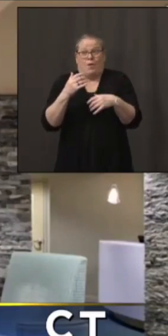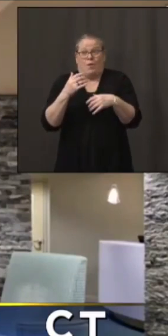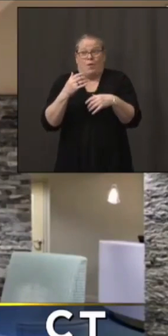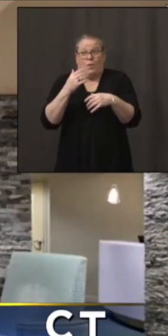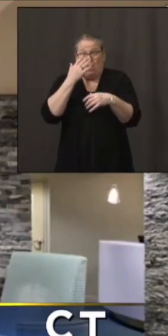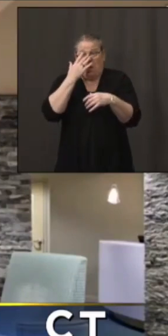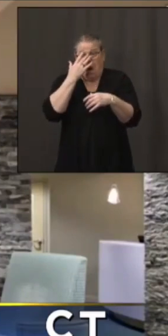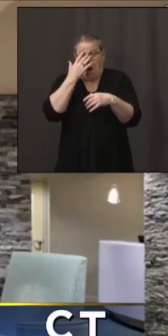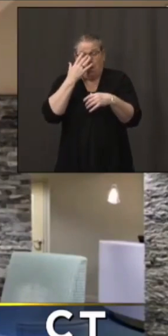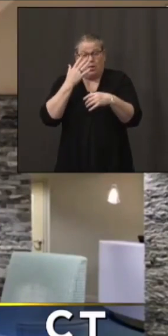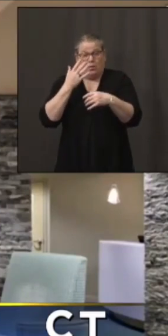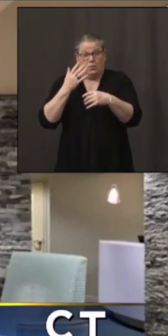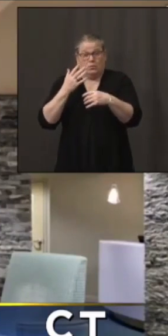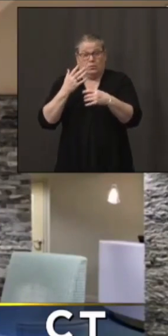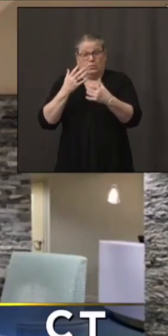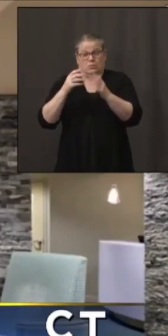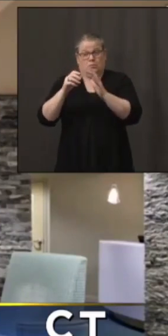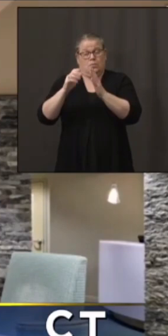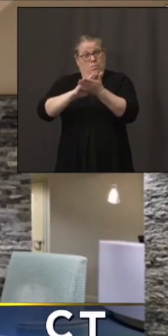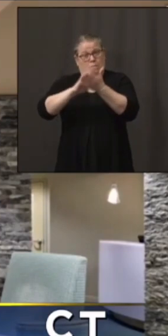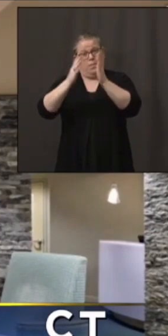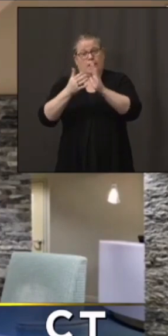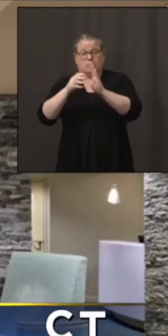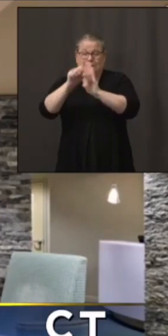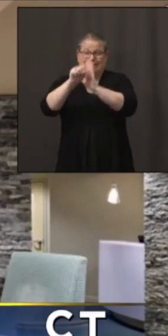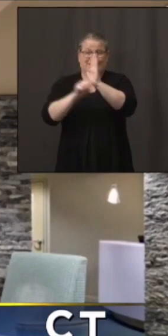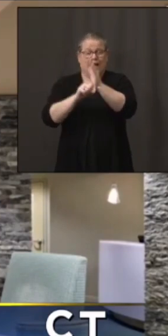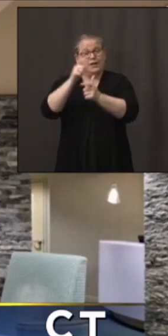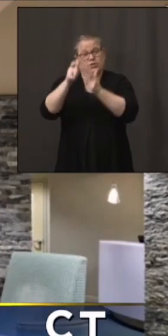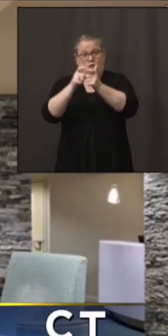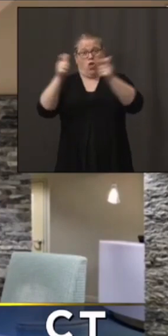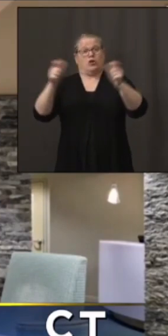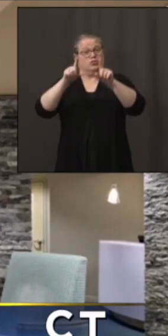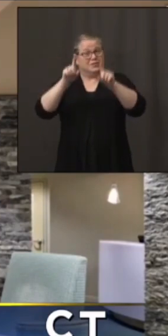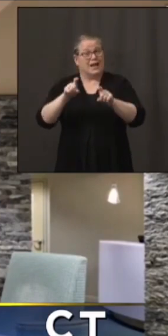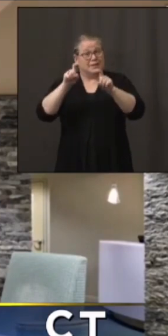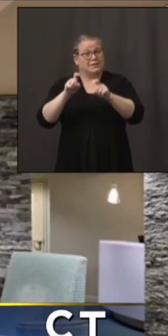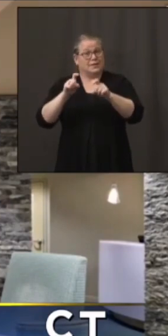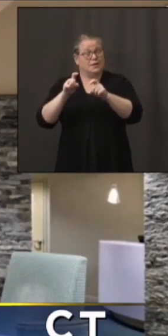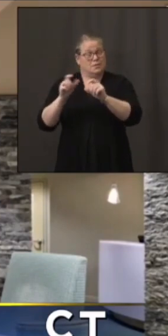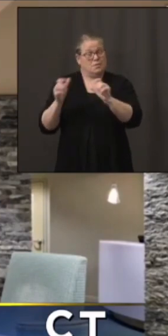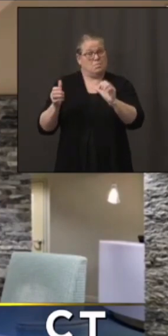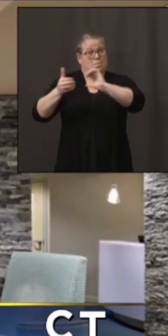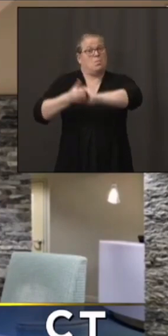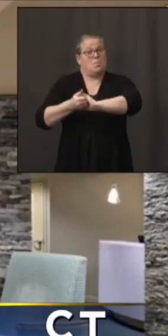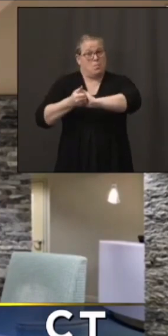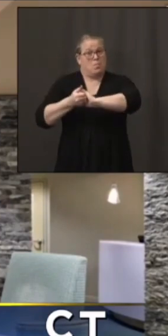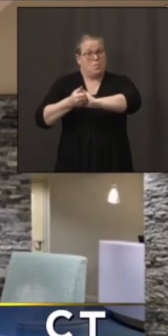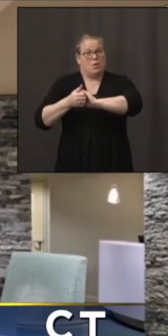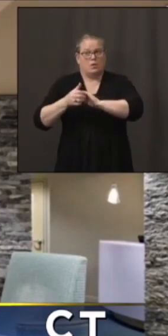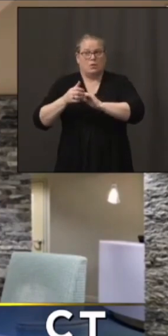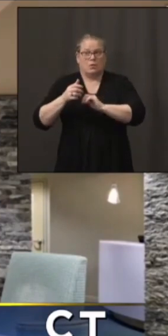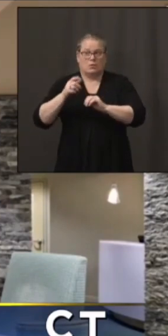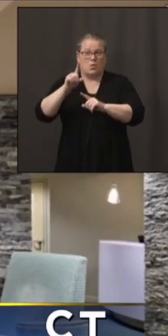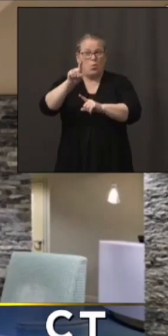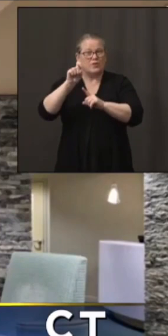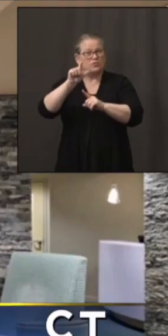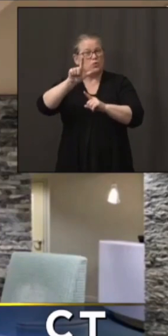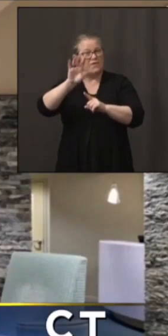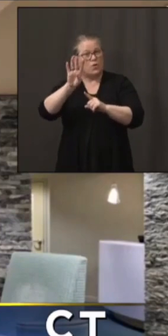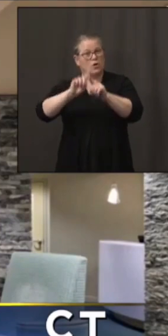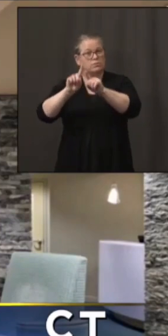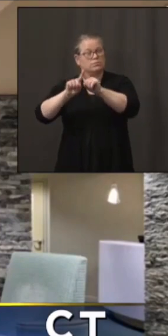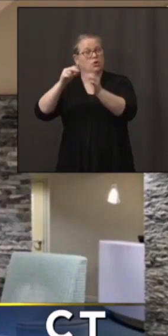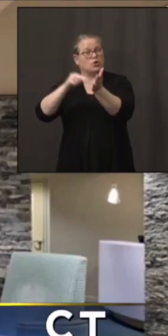as the state's largest testing partner. We've tested in 124 nursing homes, 4